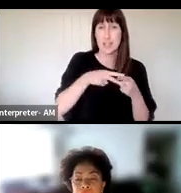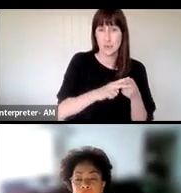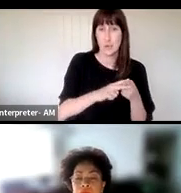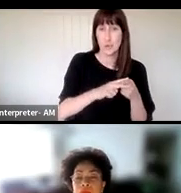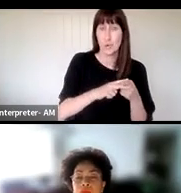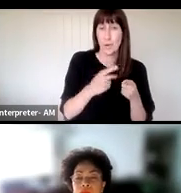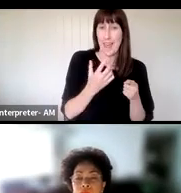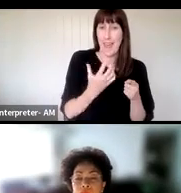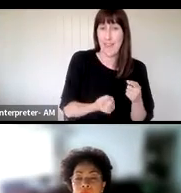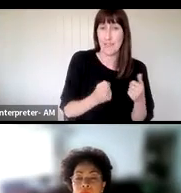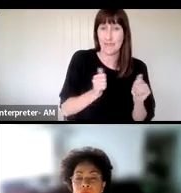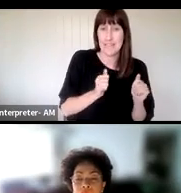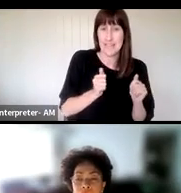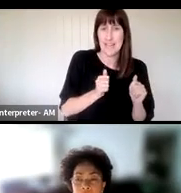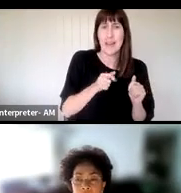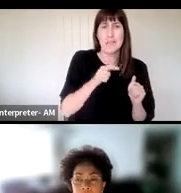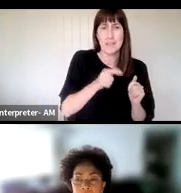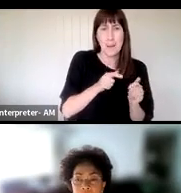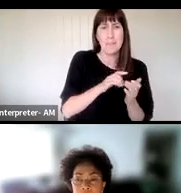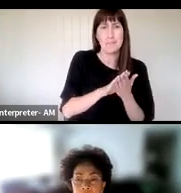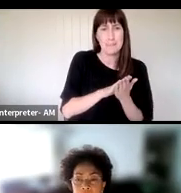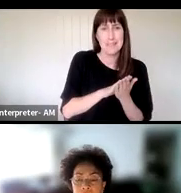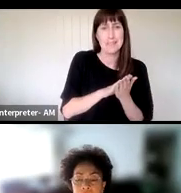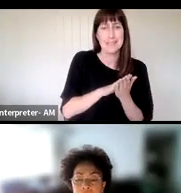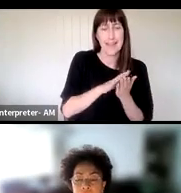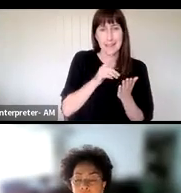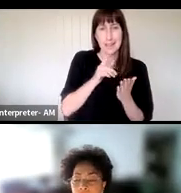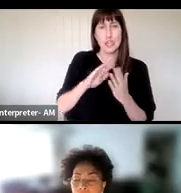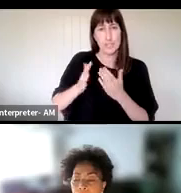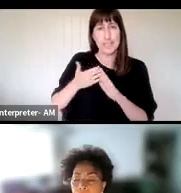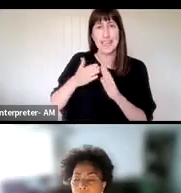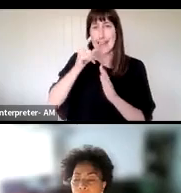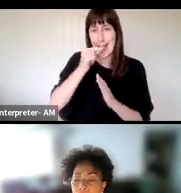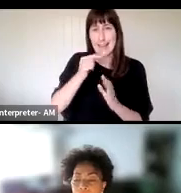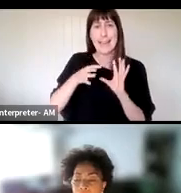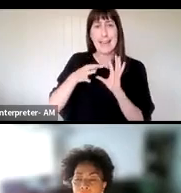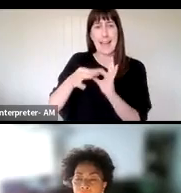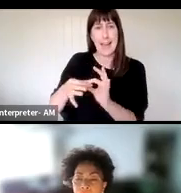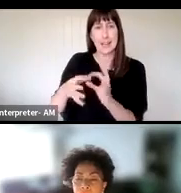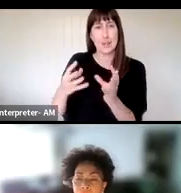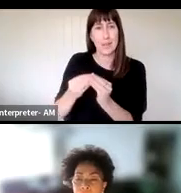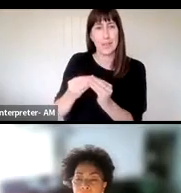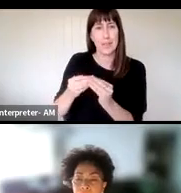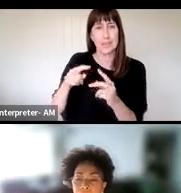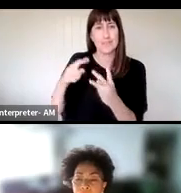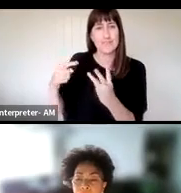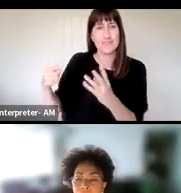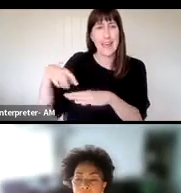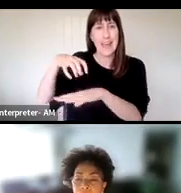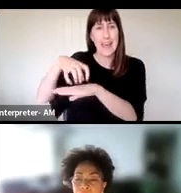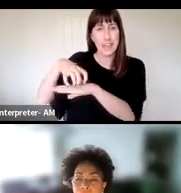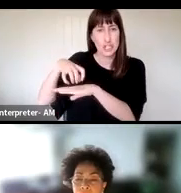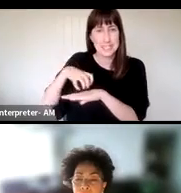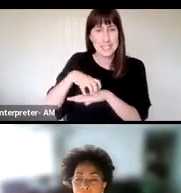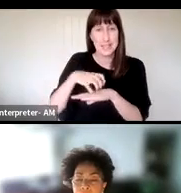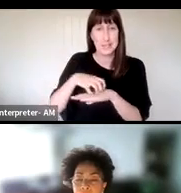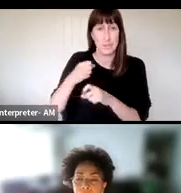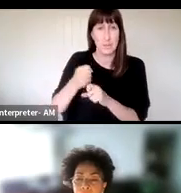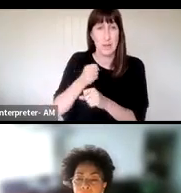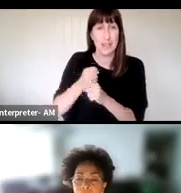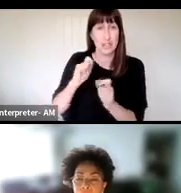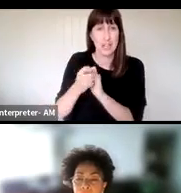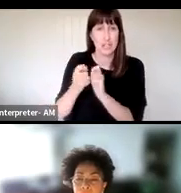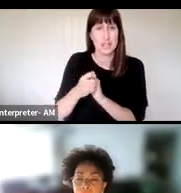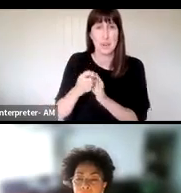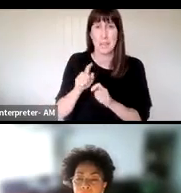that enables the community to engage with the agency to make changes, but like with the